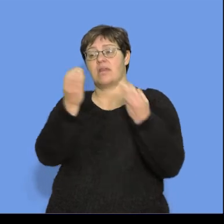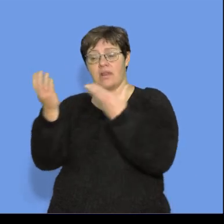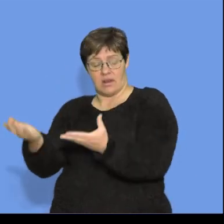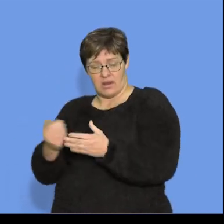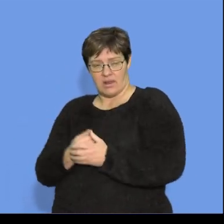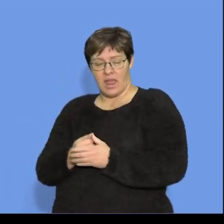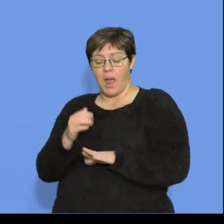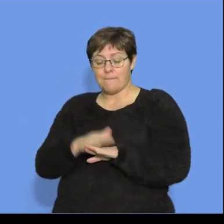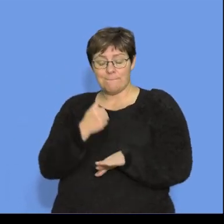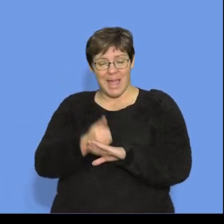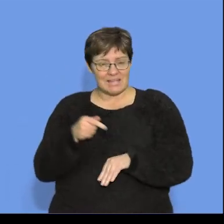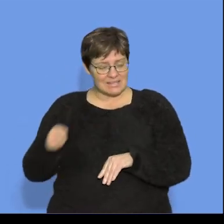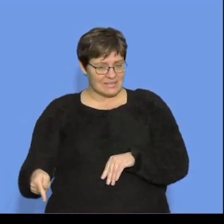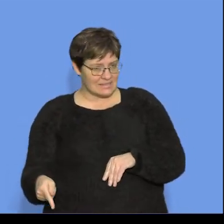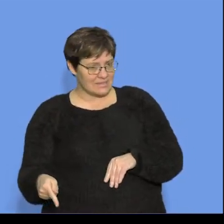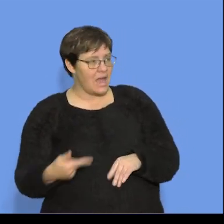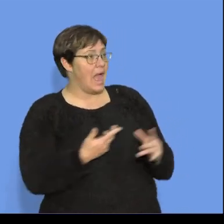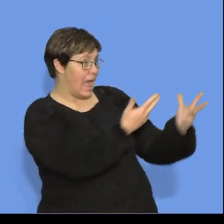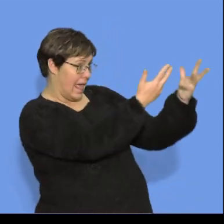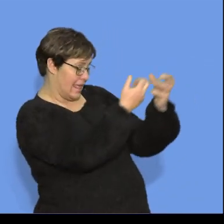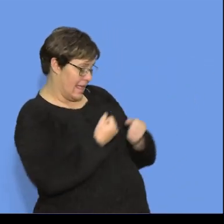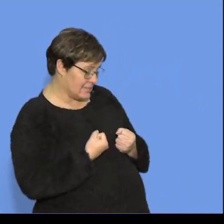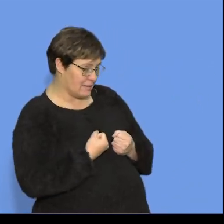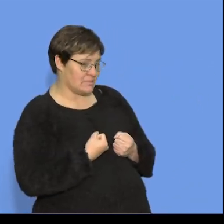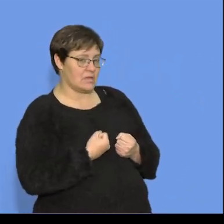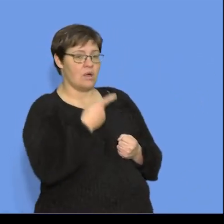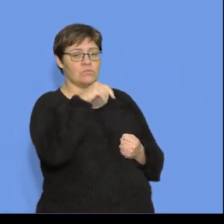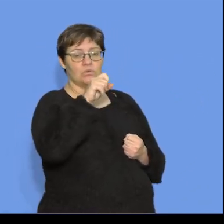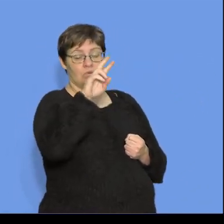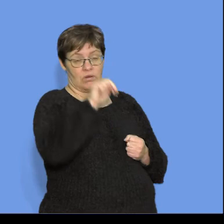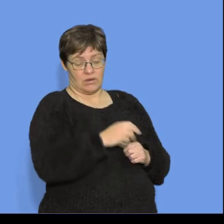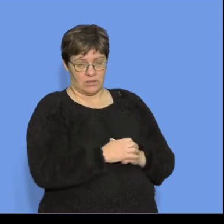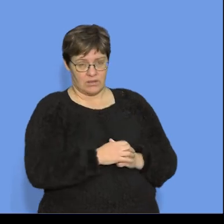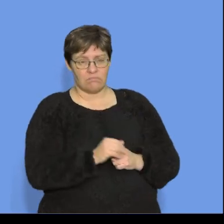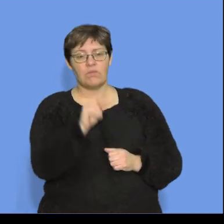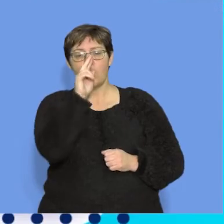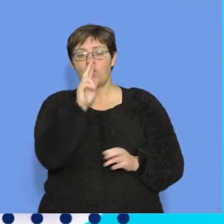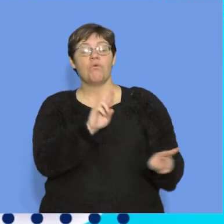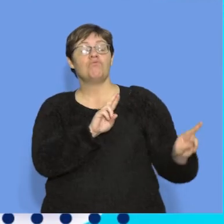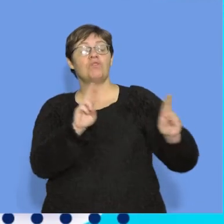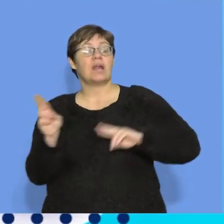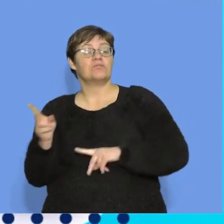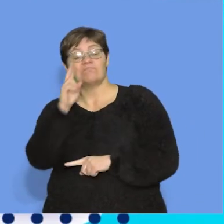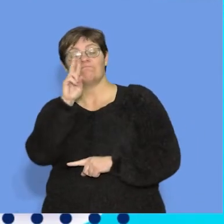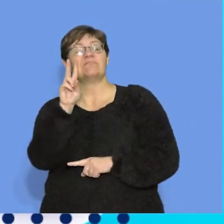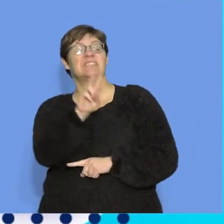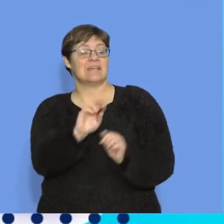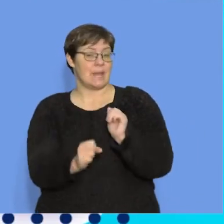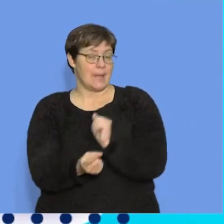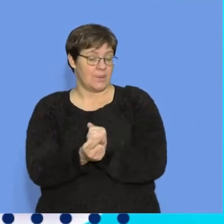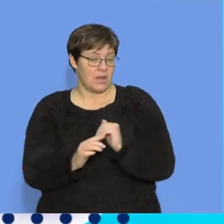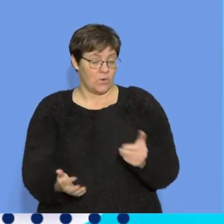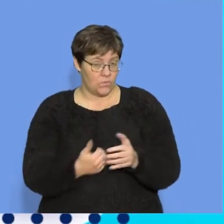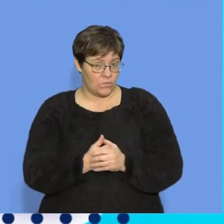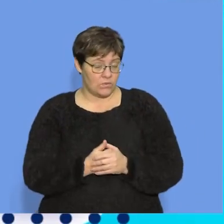and a base is a proton acceptor. Now, let's go and have a look at a reaction where we can see this happening. And